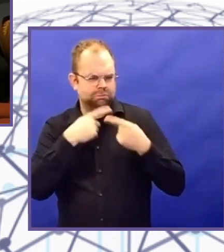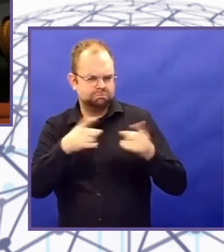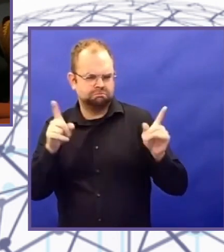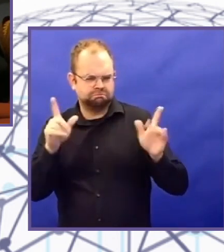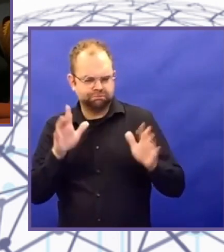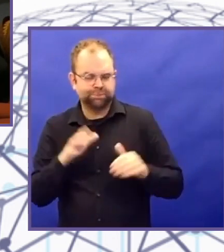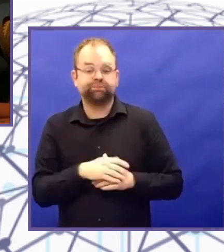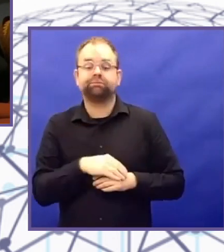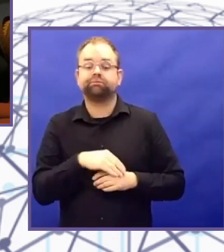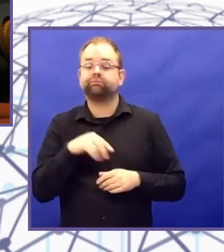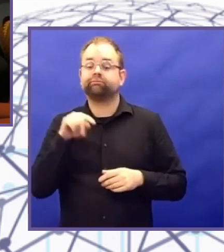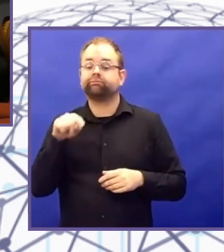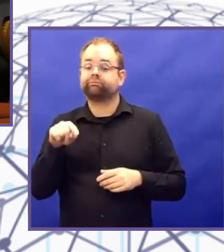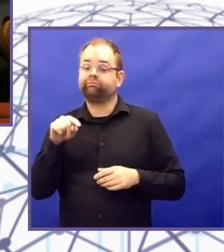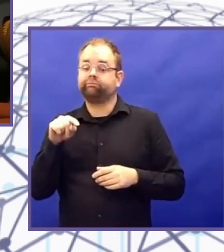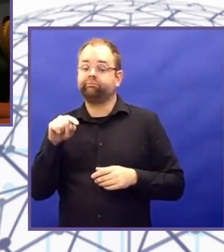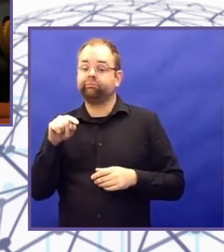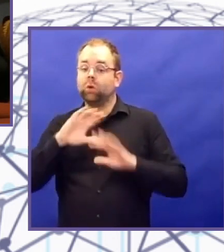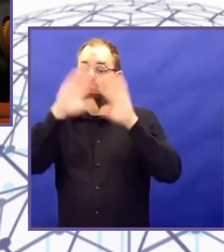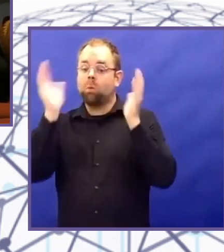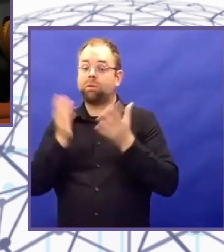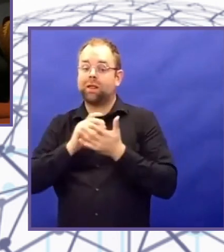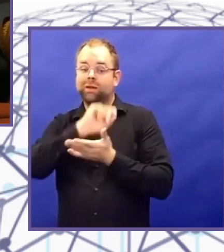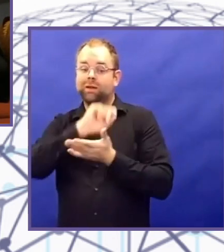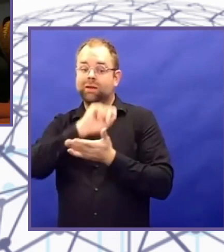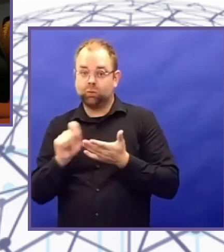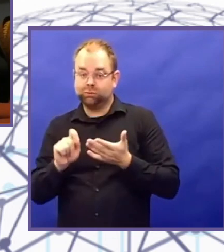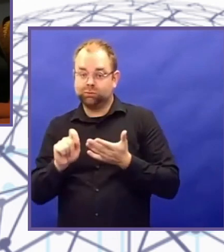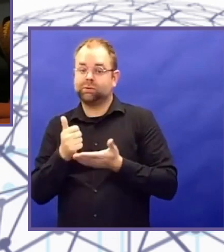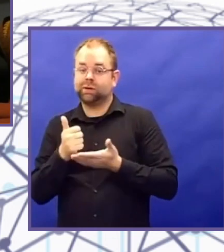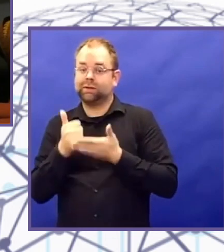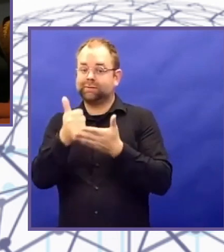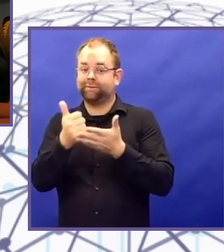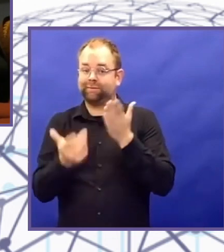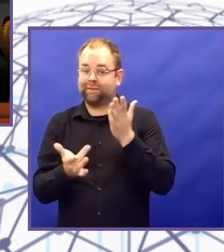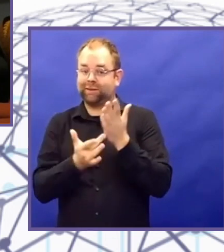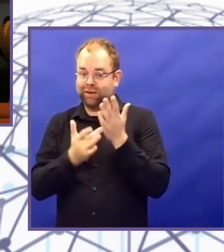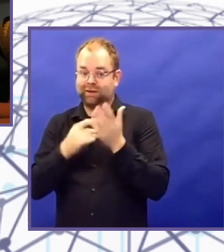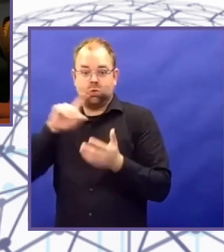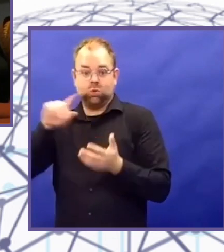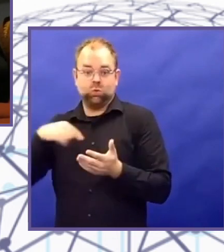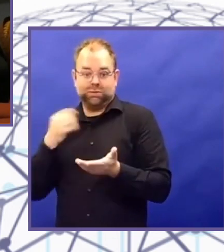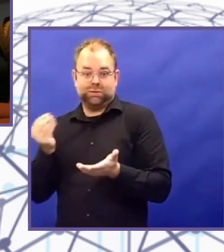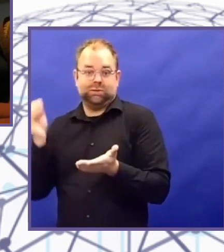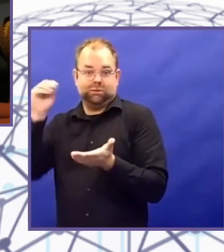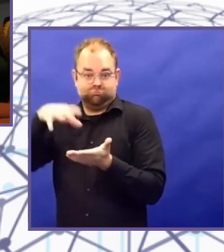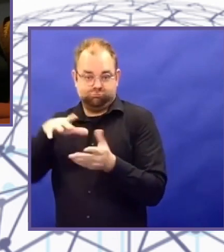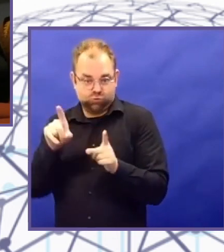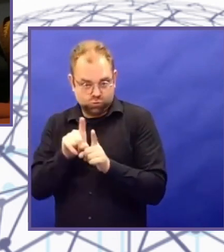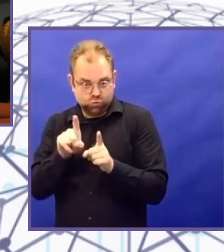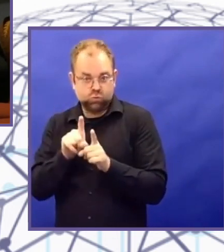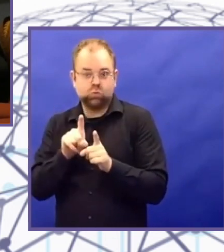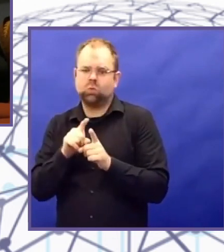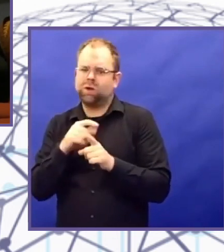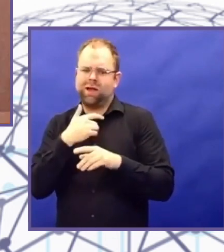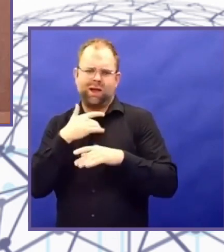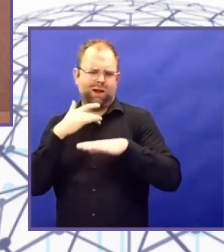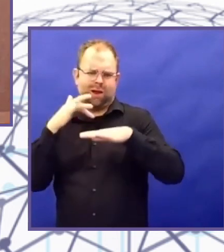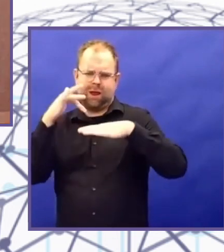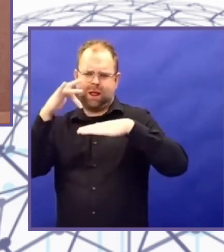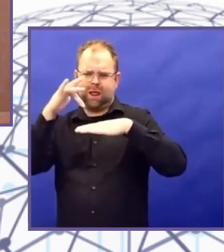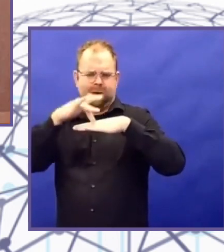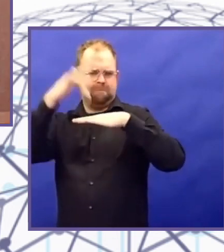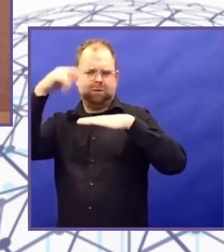you? Well, as partners and friends of AT 2030, we've come a long way in 5